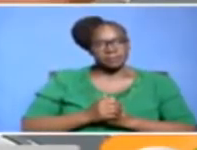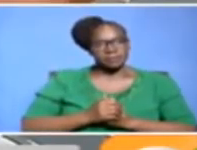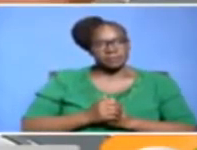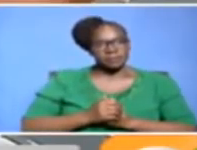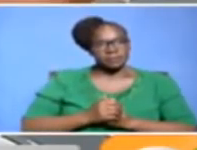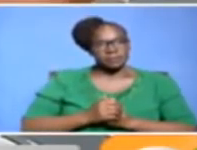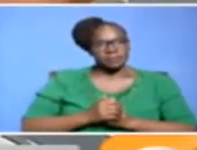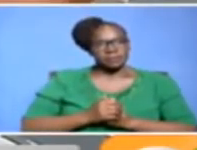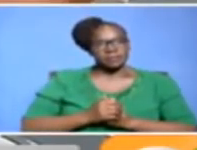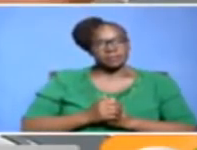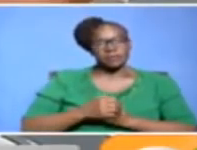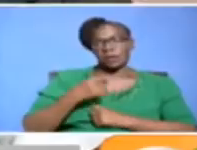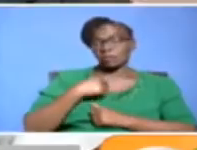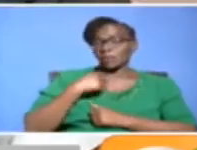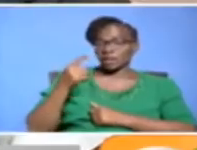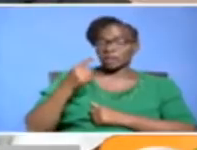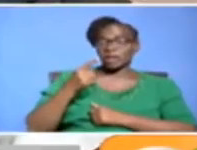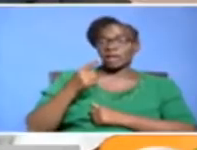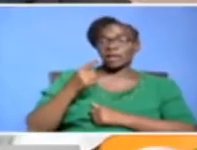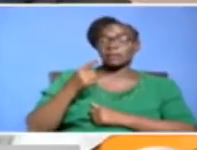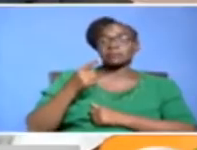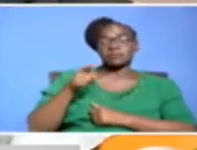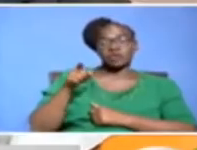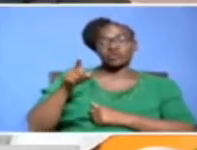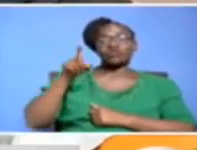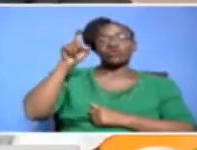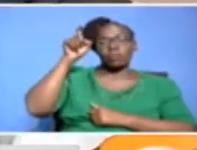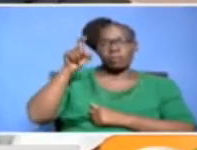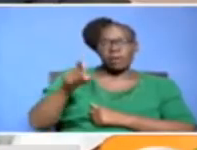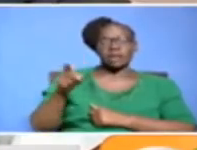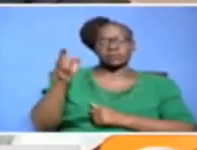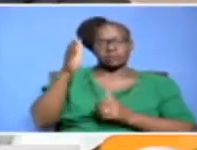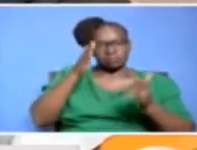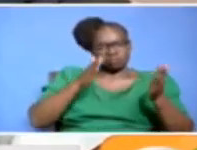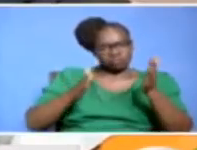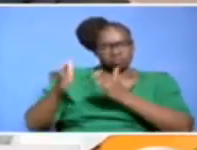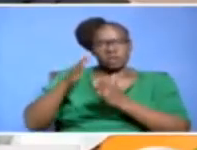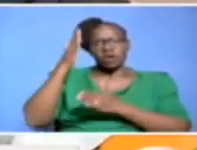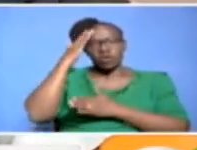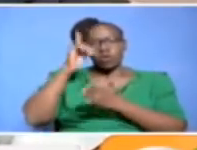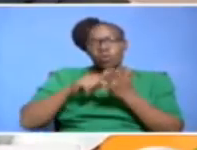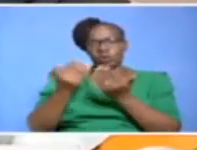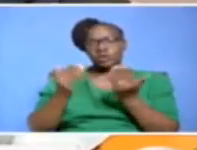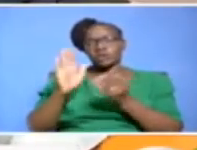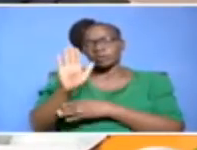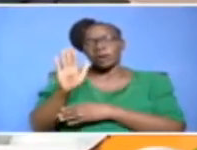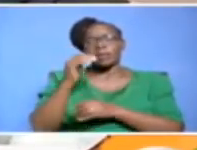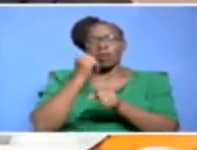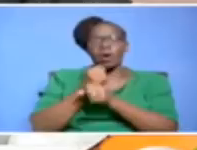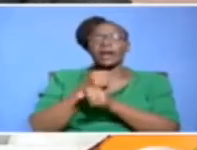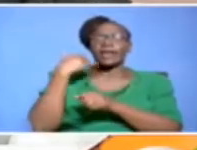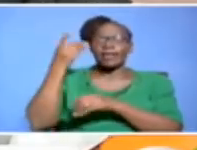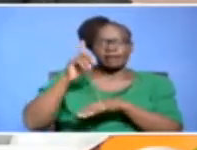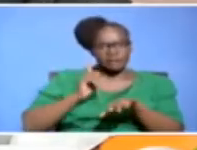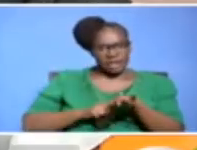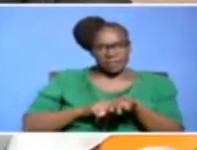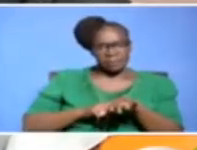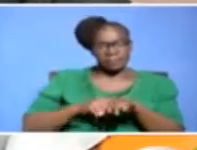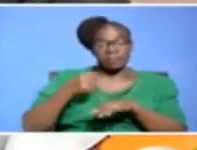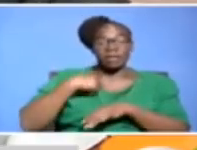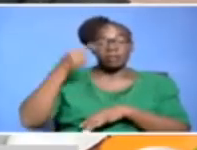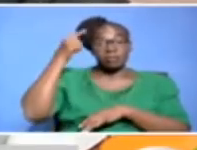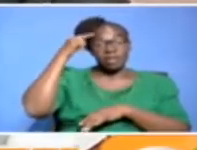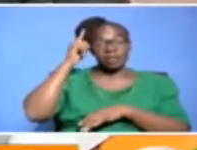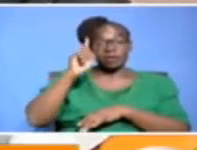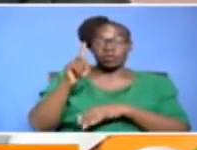I'll say, be deliberate with your parenting. Know what your child is doing at every particular time. I think one of